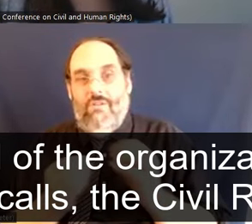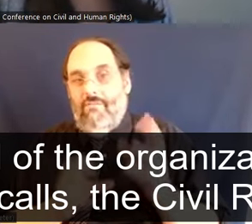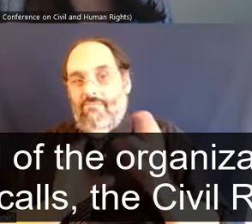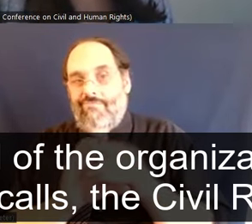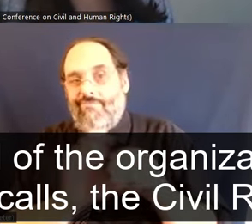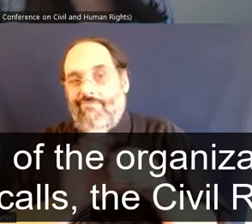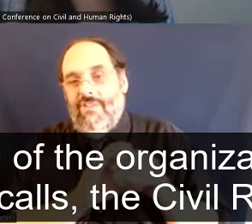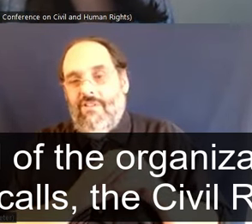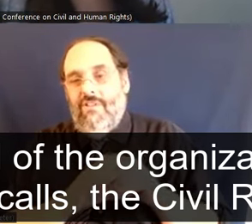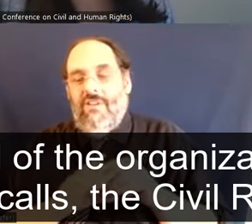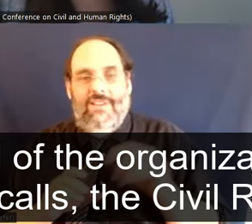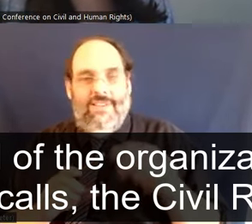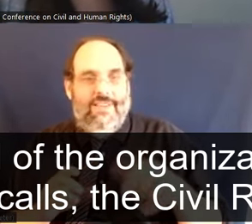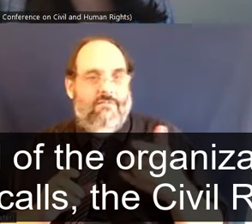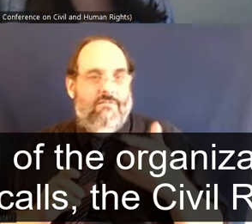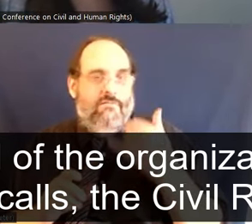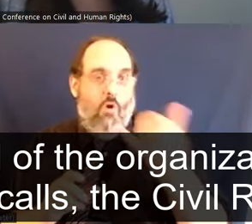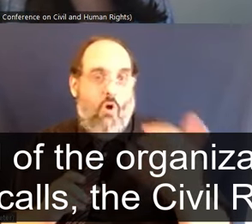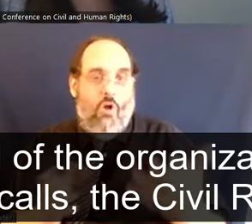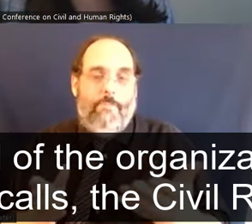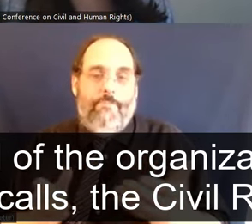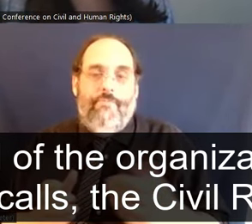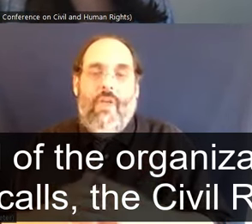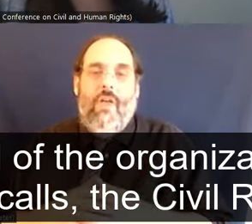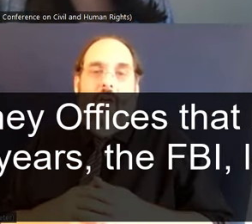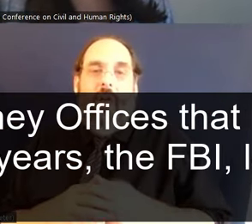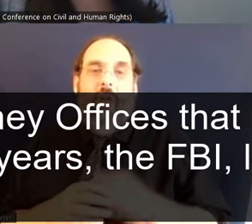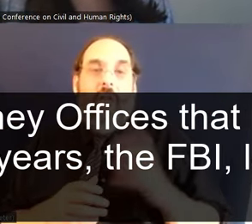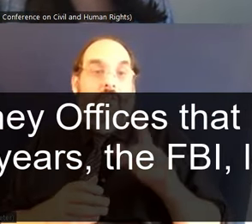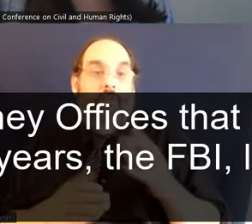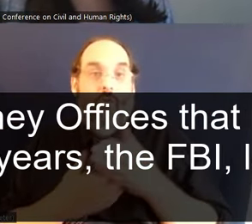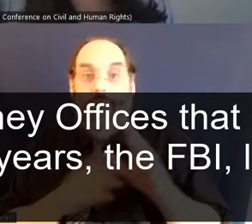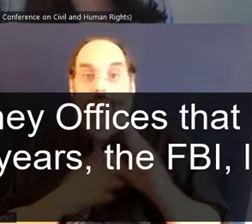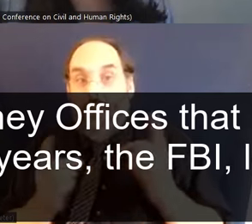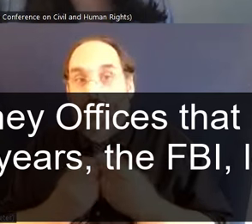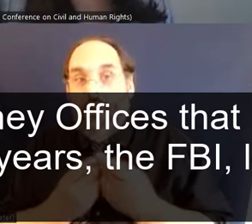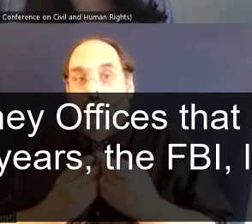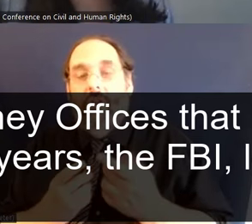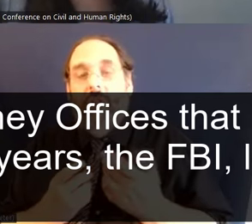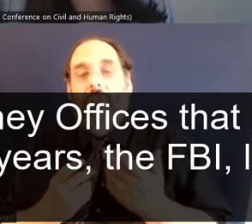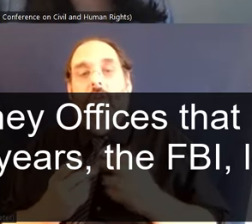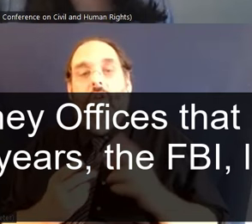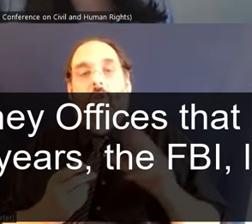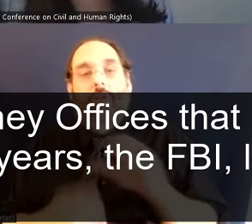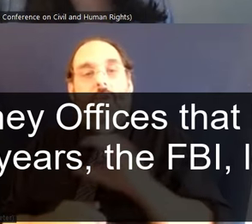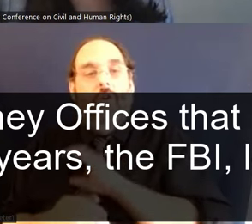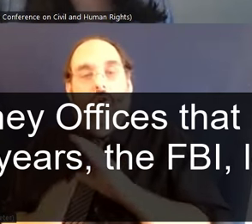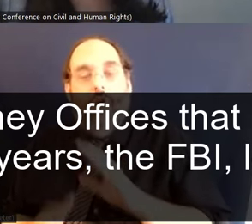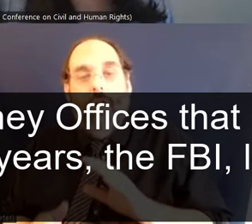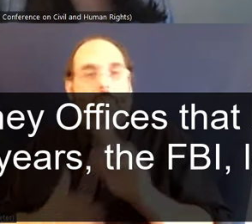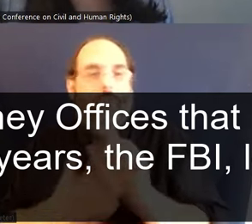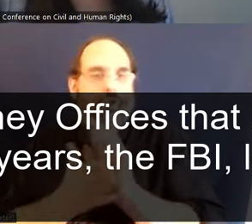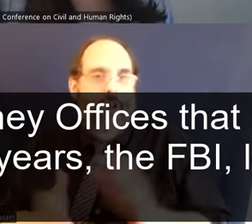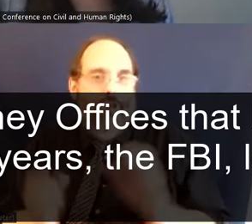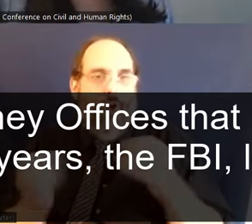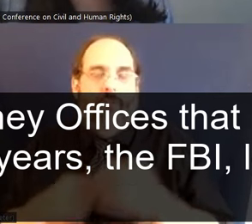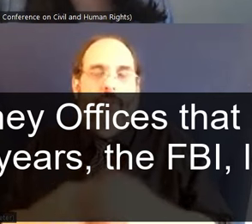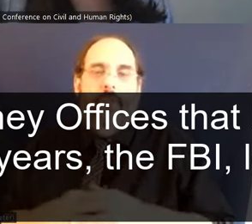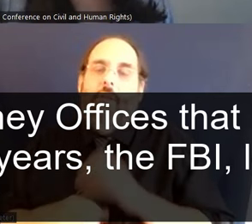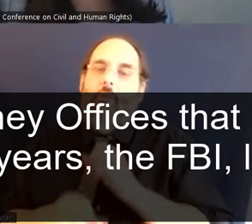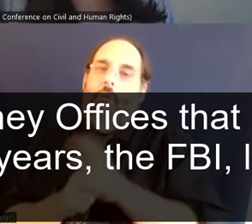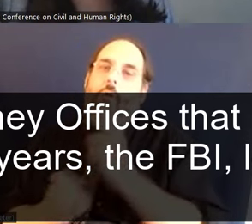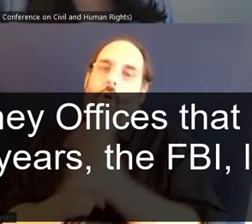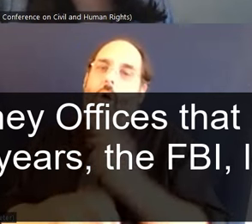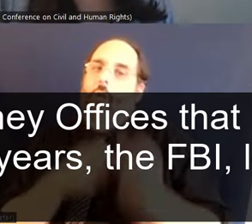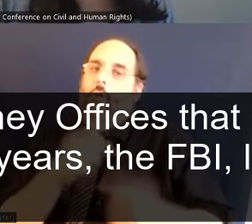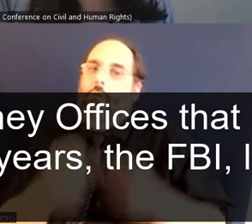are on many of these calls, the Civil Rights Division, the U.S. Attorney's offices that have worked so hard over the